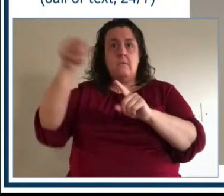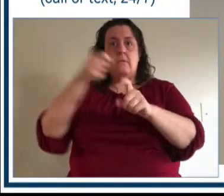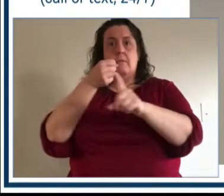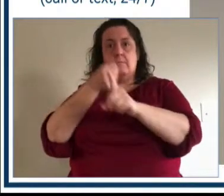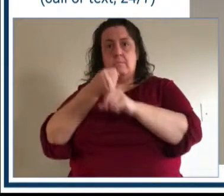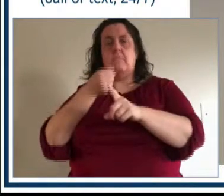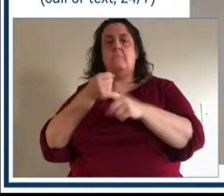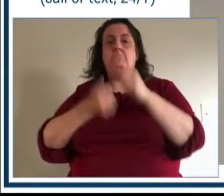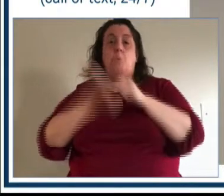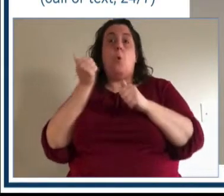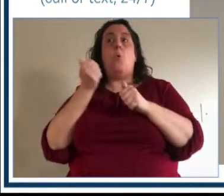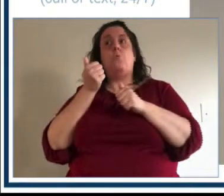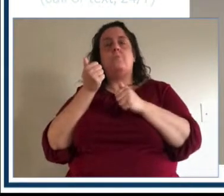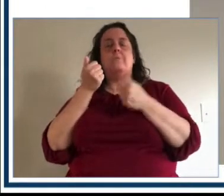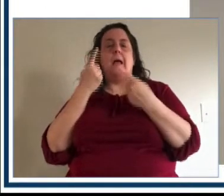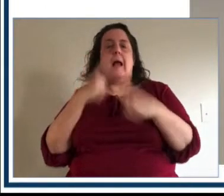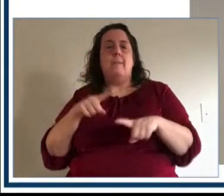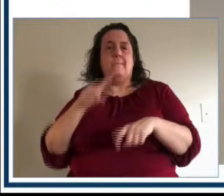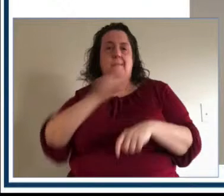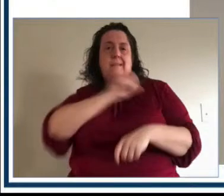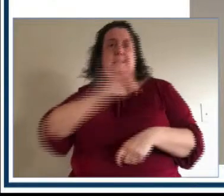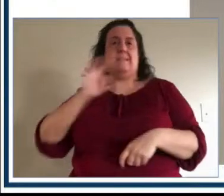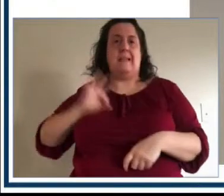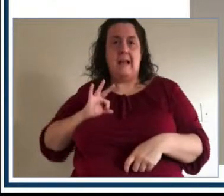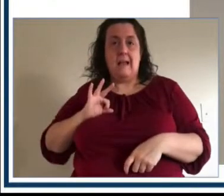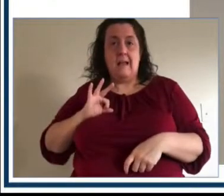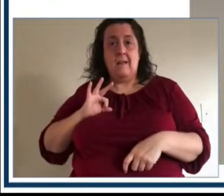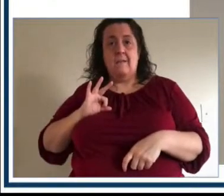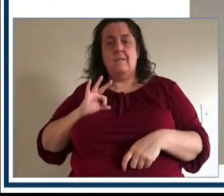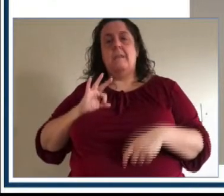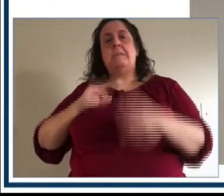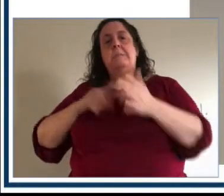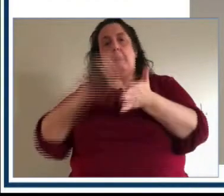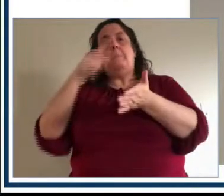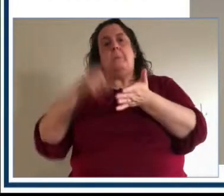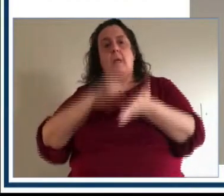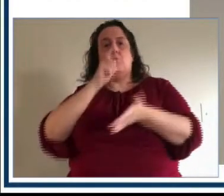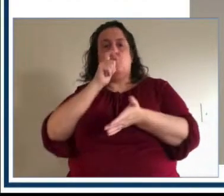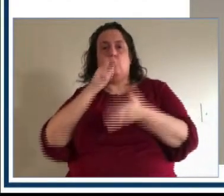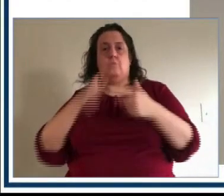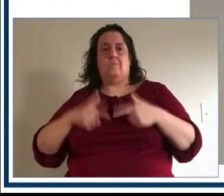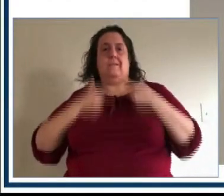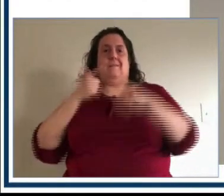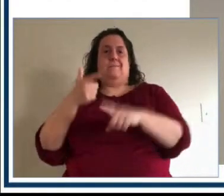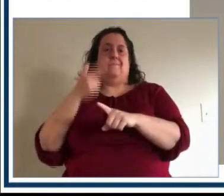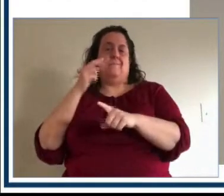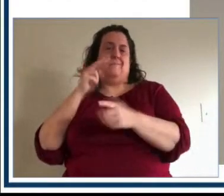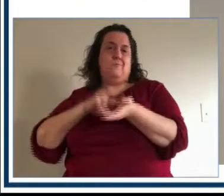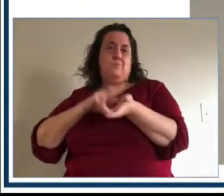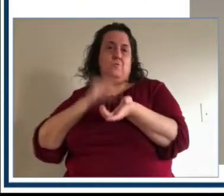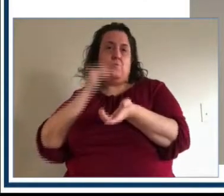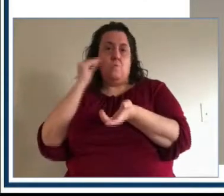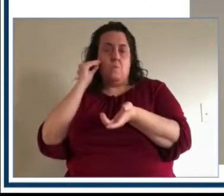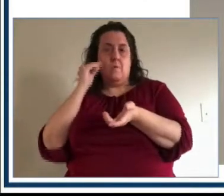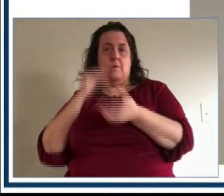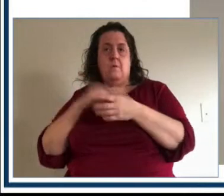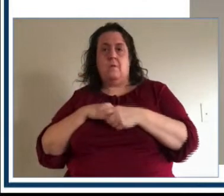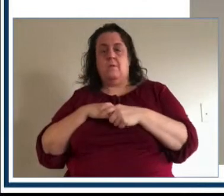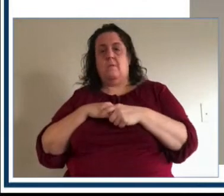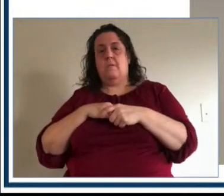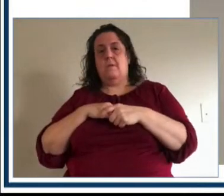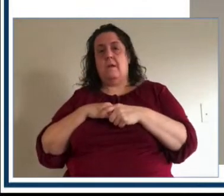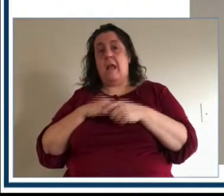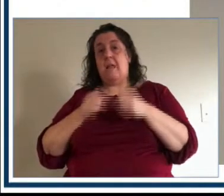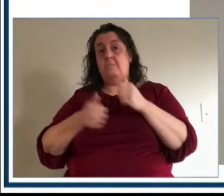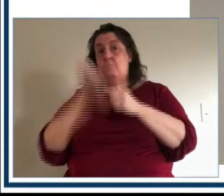have been tested positive. Occasionally, some residents, and we have, with one exception, have had little to no